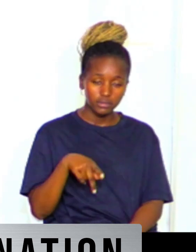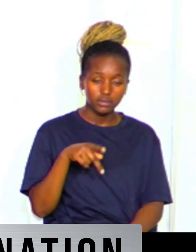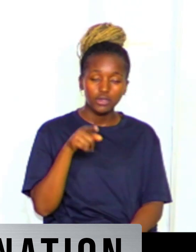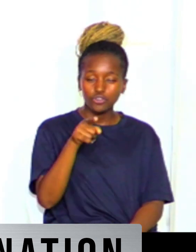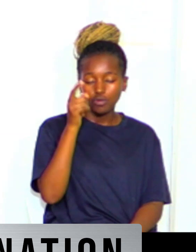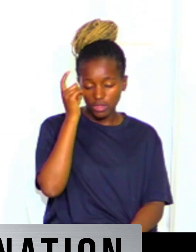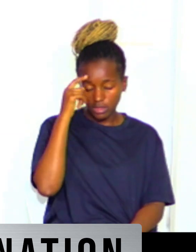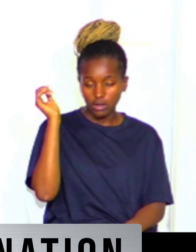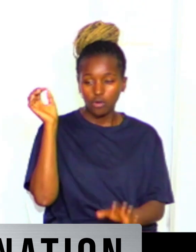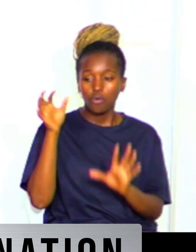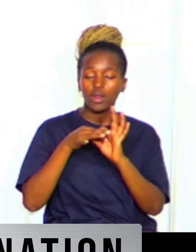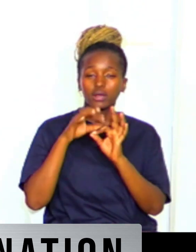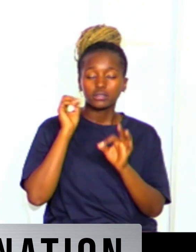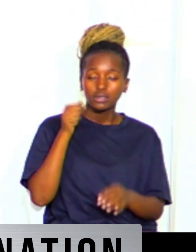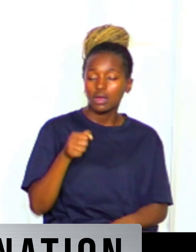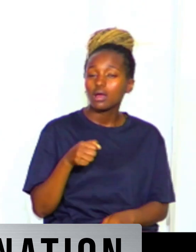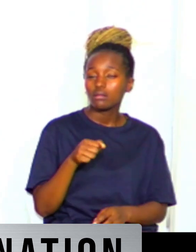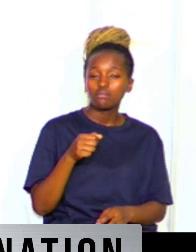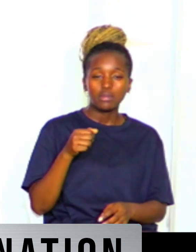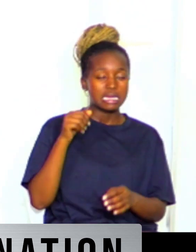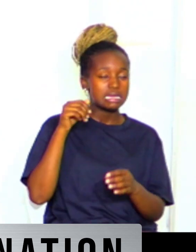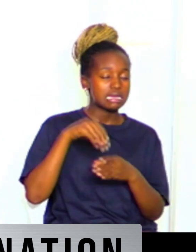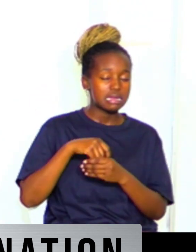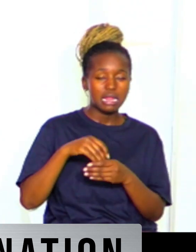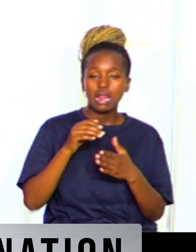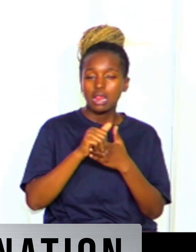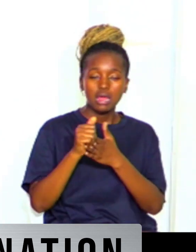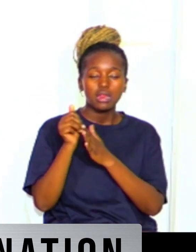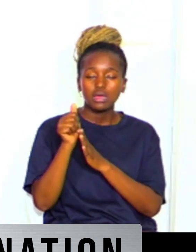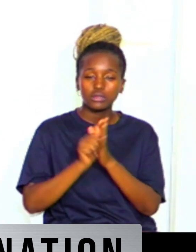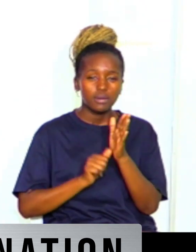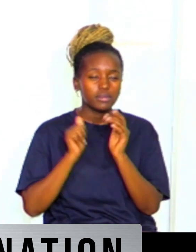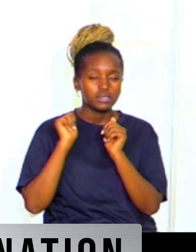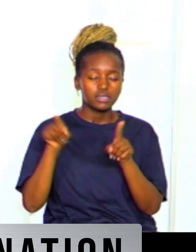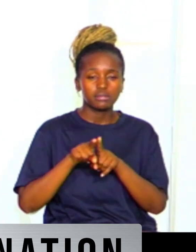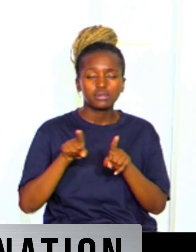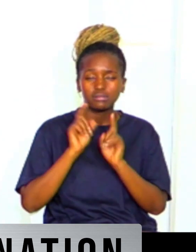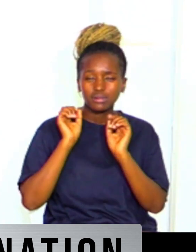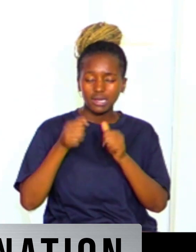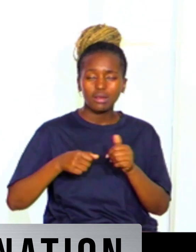East Africans in leadership to block Riggy G from running?